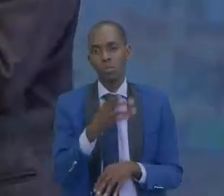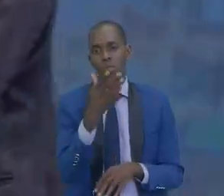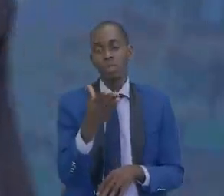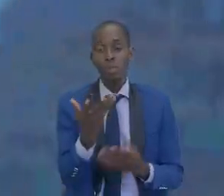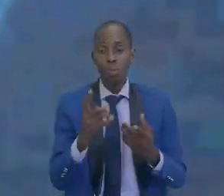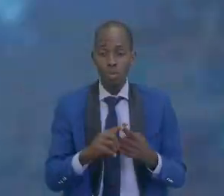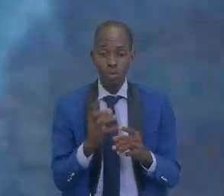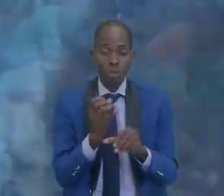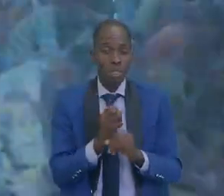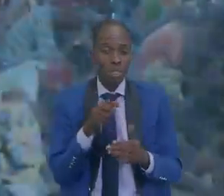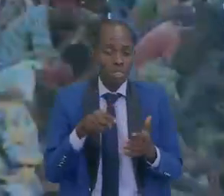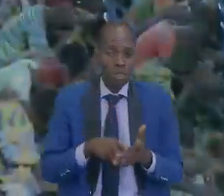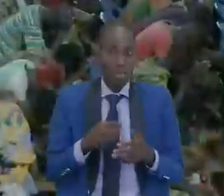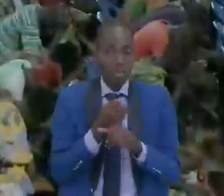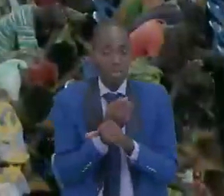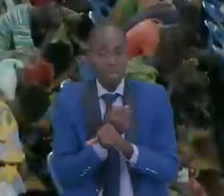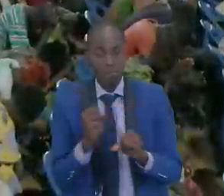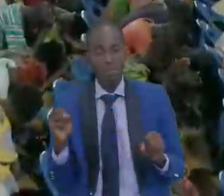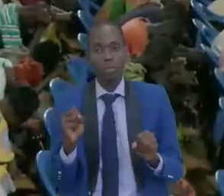the salvation.